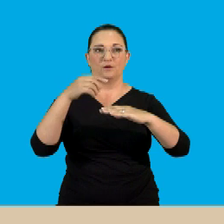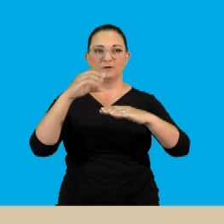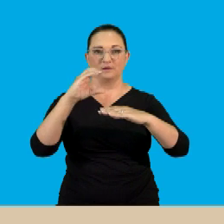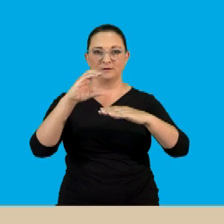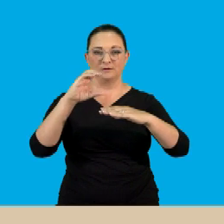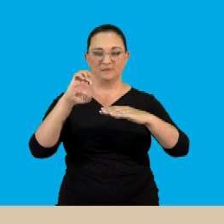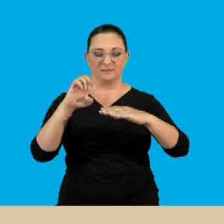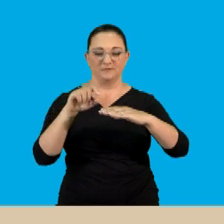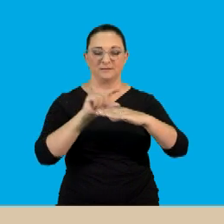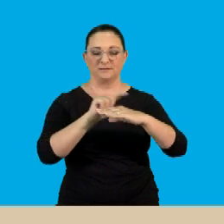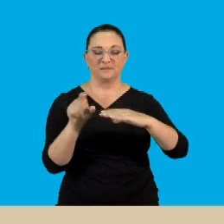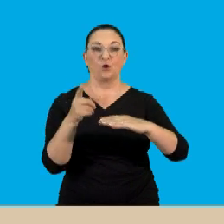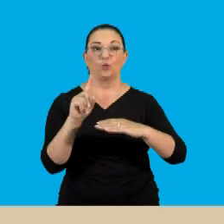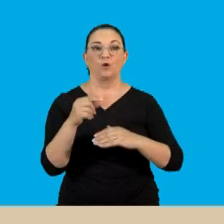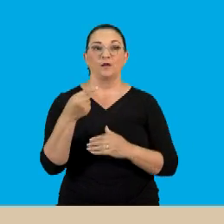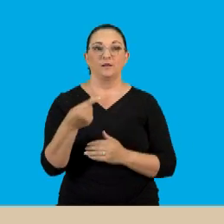force of gravity